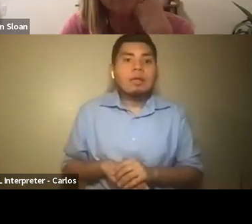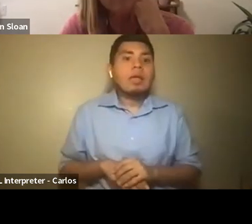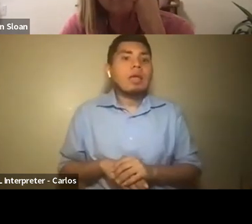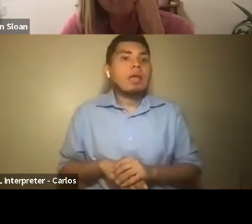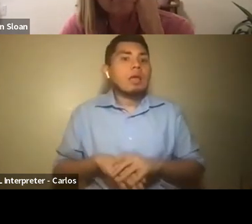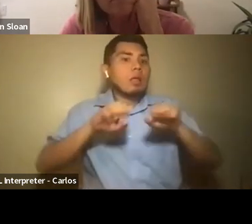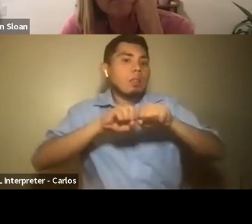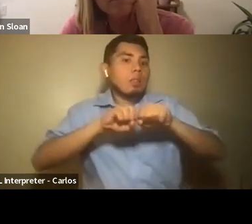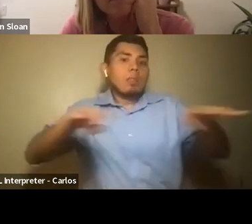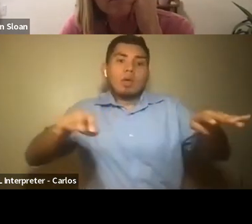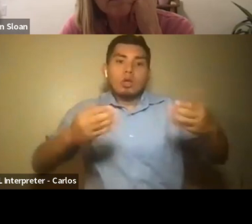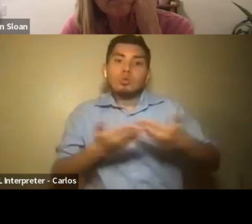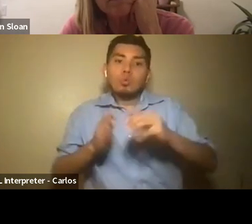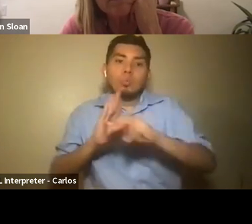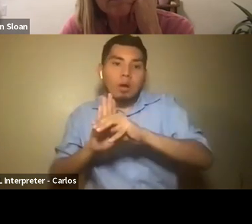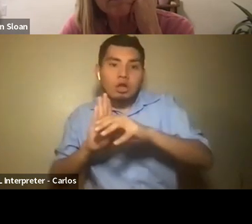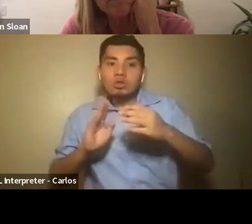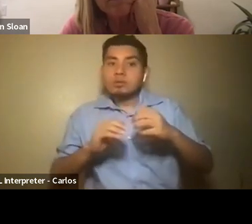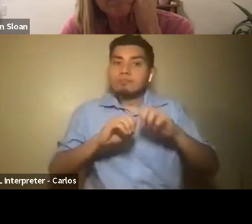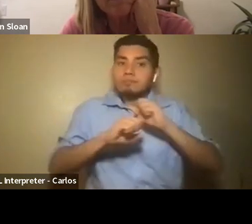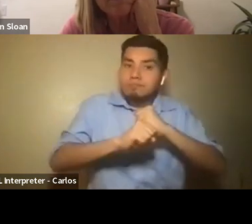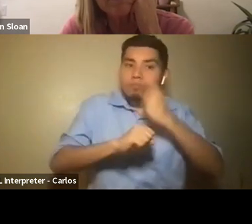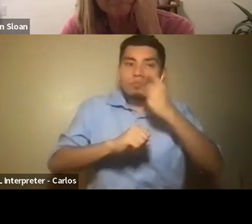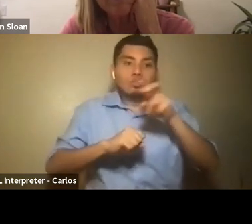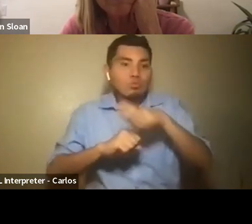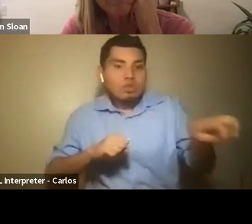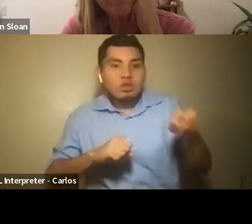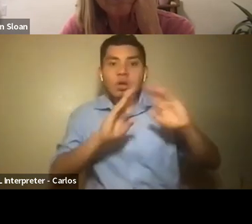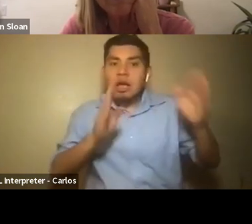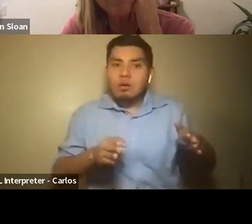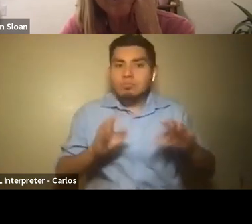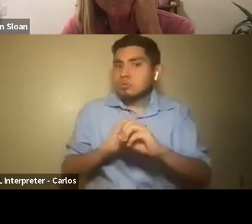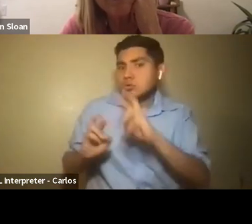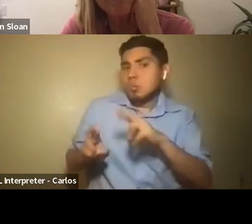and transitional housing? No report yet. Started a conversation though. Okay.